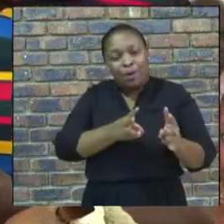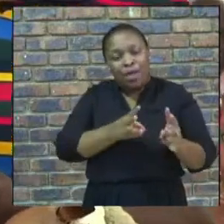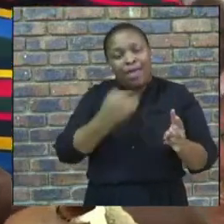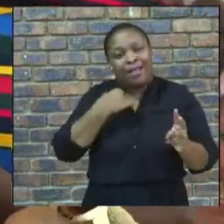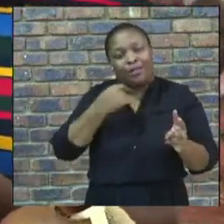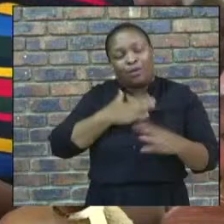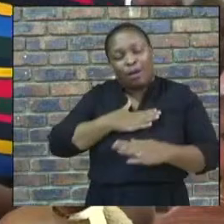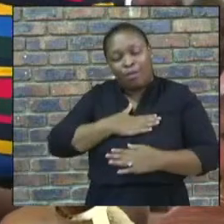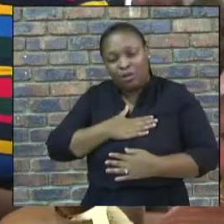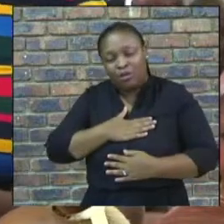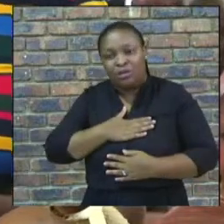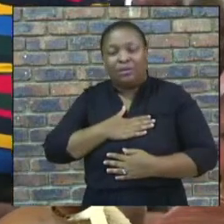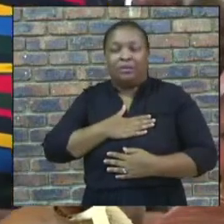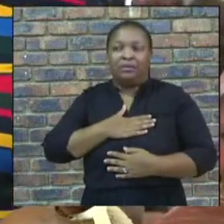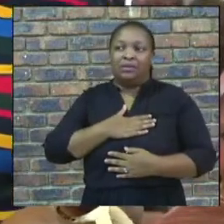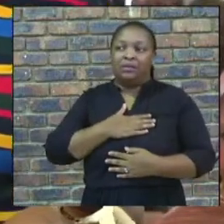your